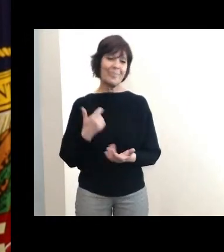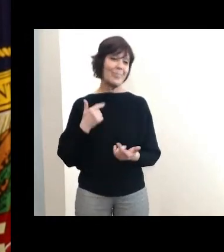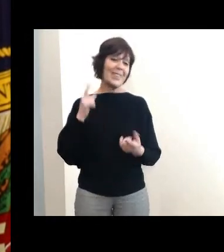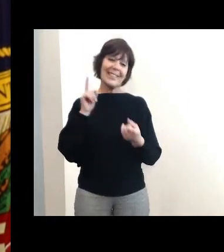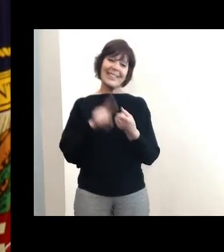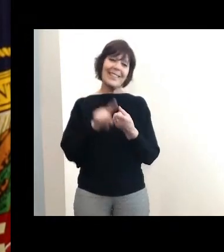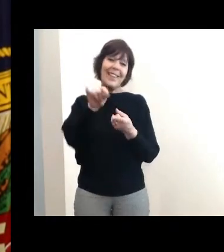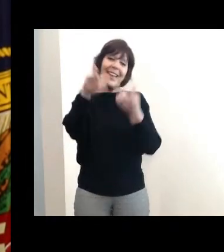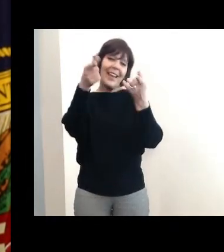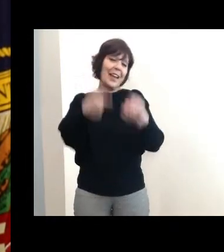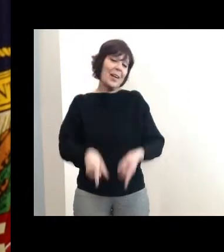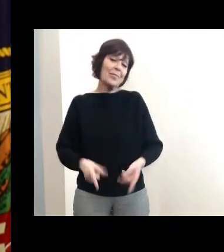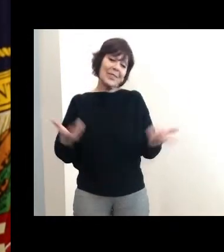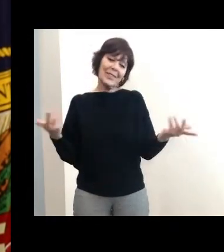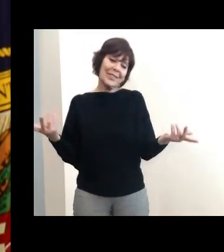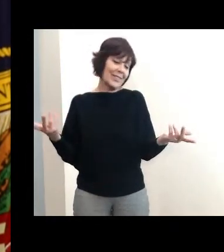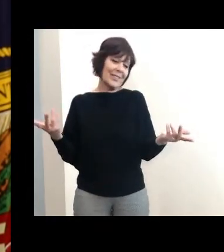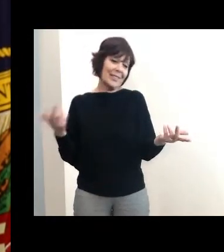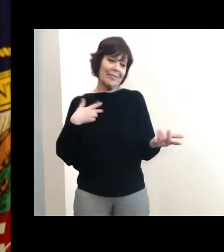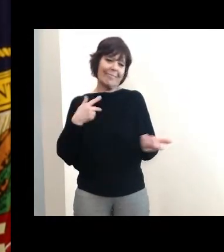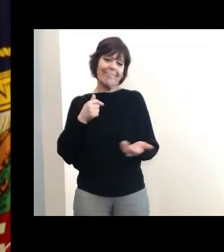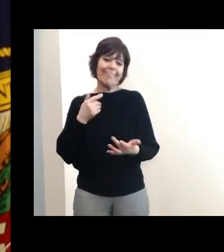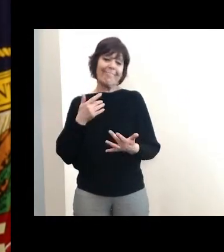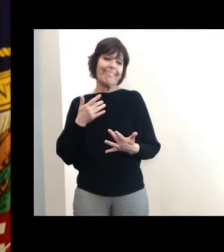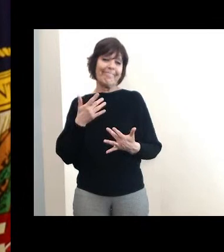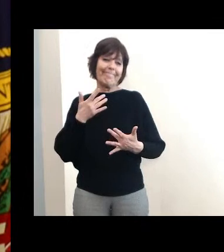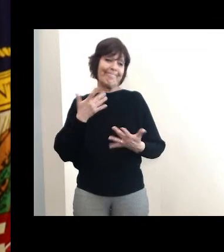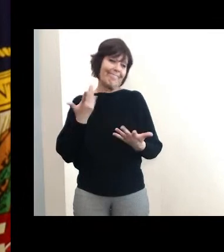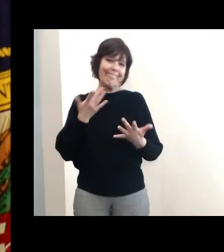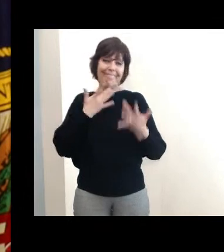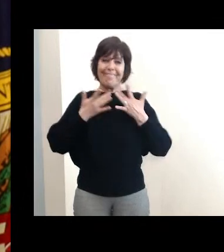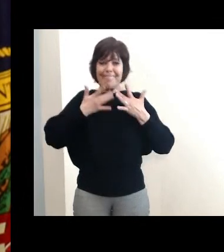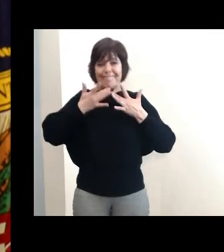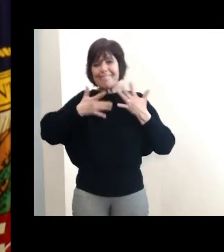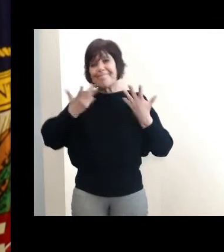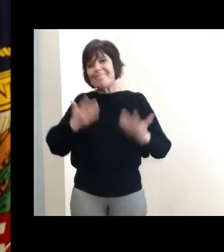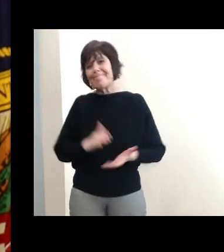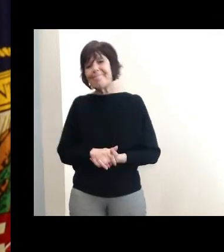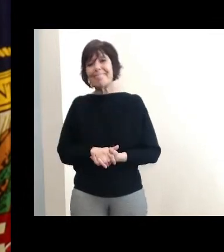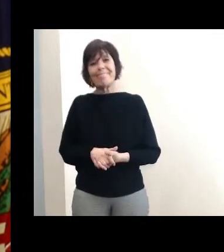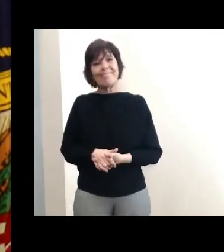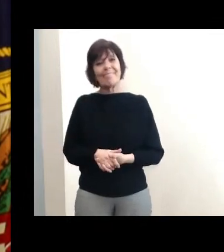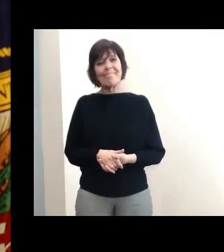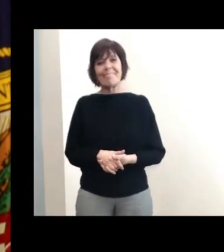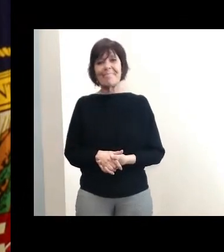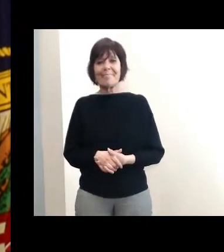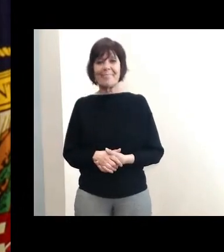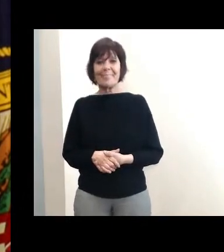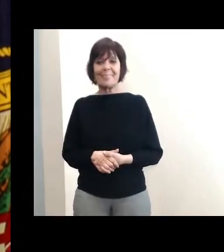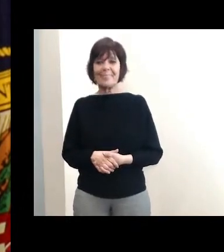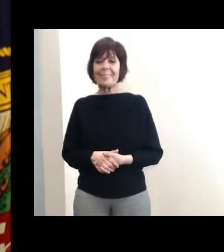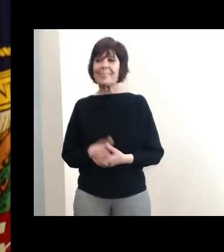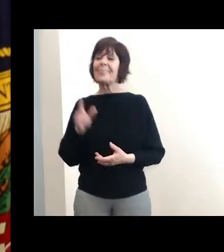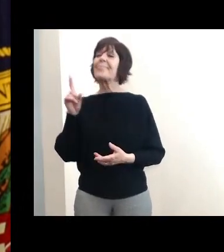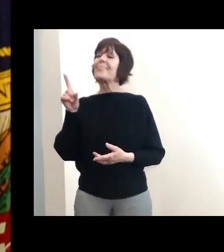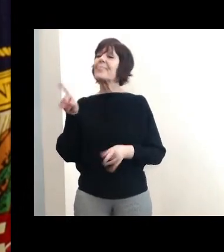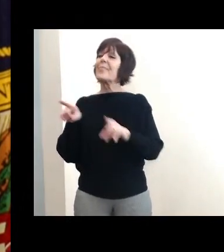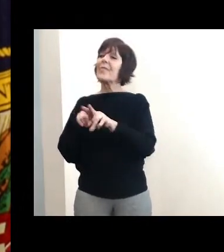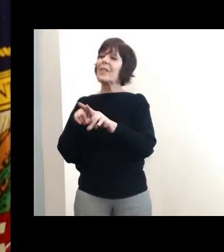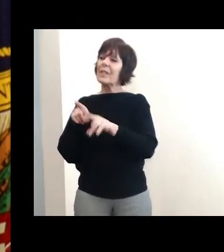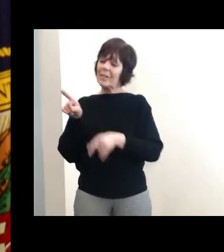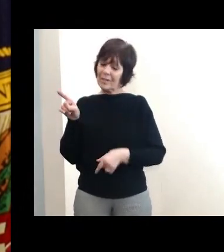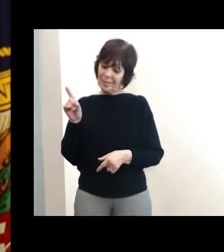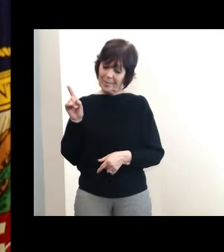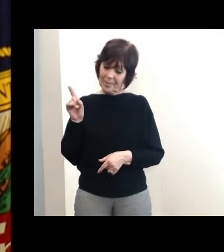until such time, we've got to deal with play with the cards that we're dealt with. A quick follow-up to that.